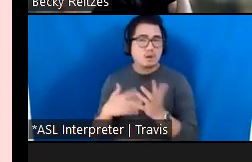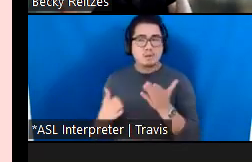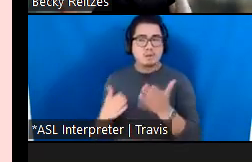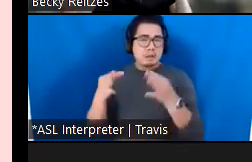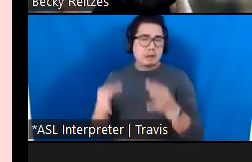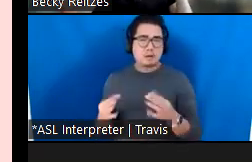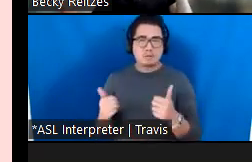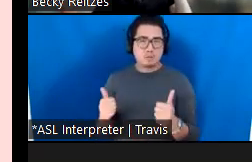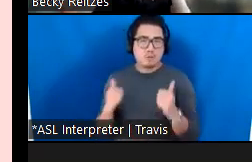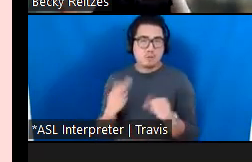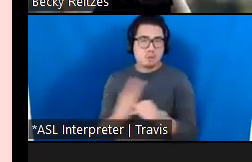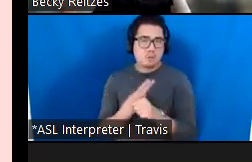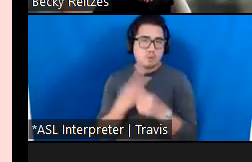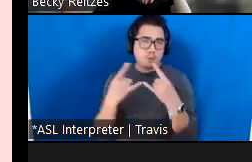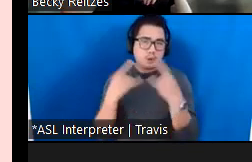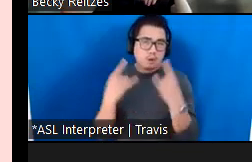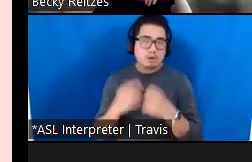question.